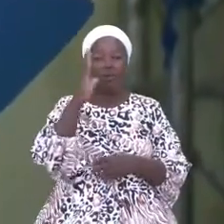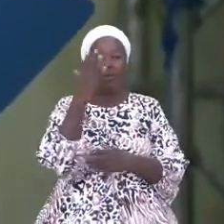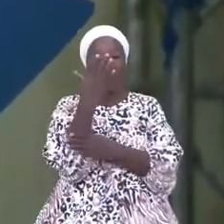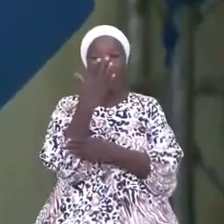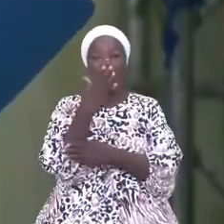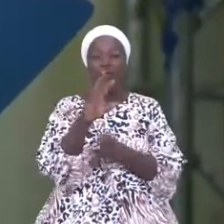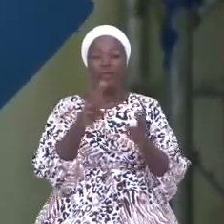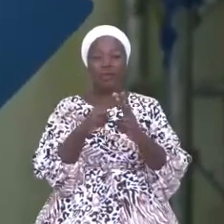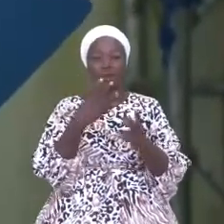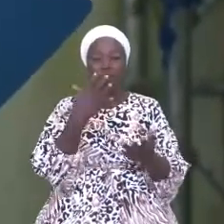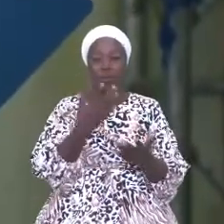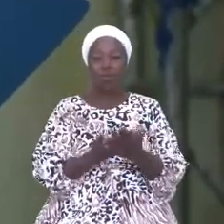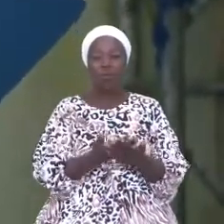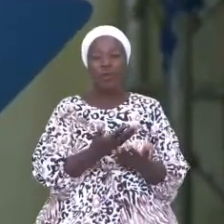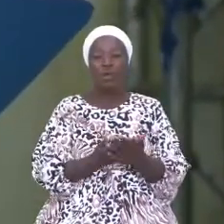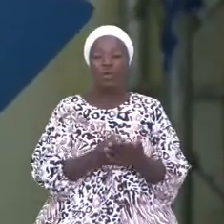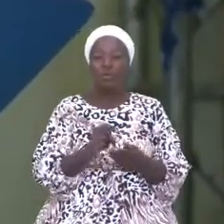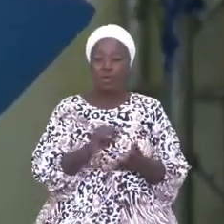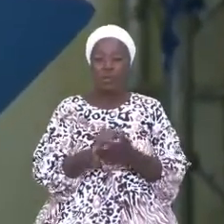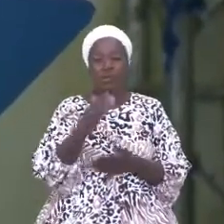well and wave it.